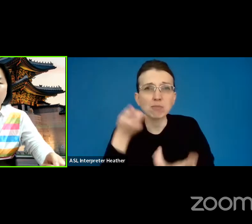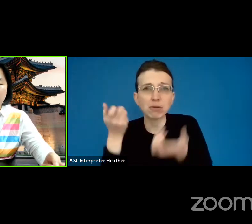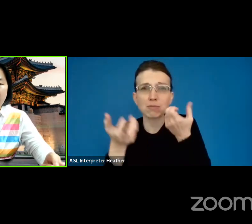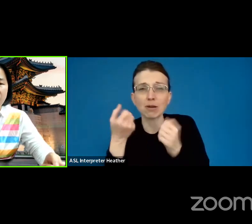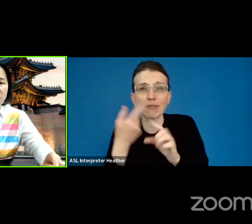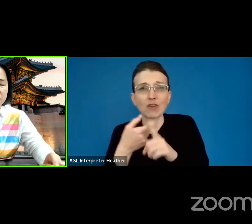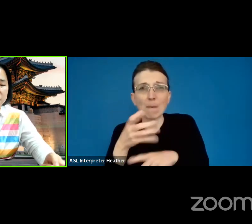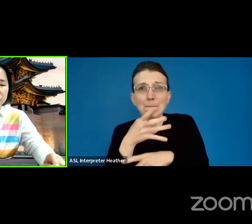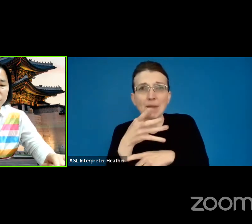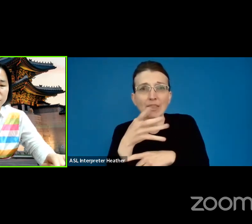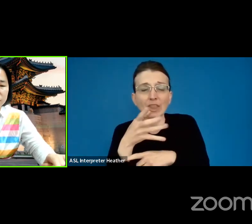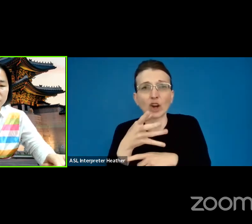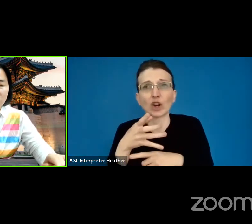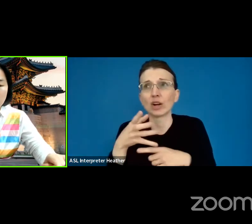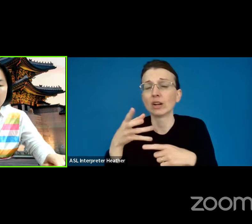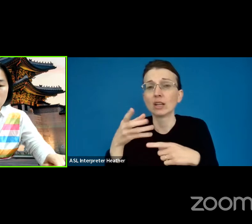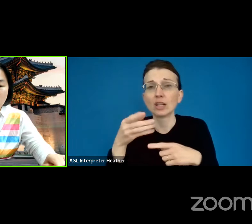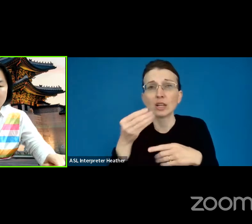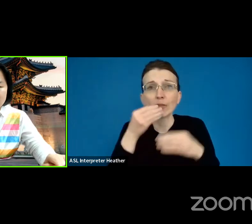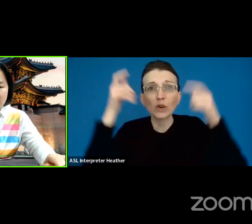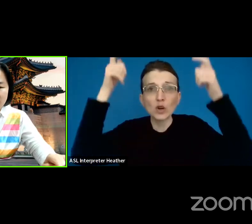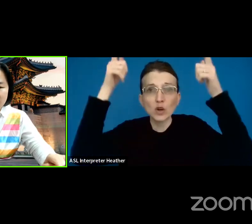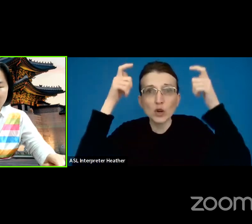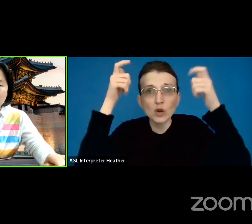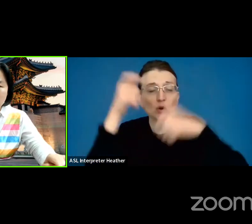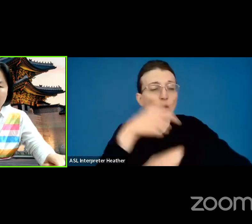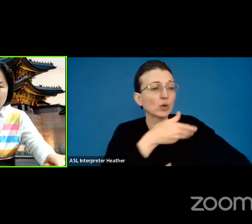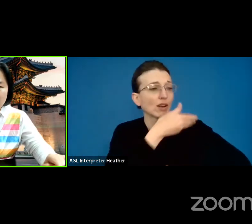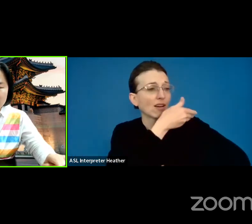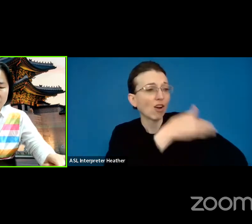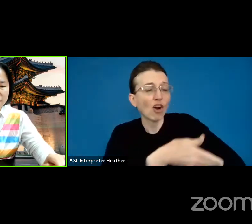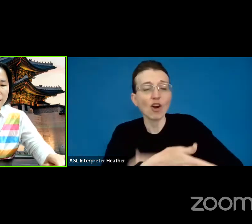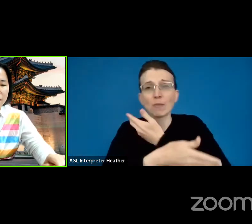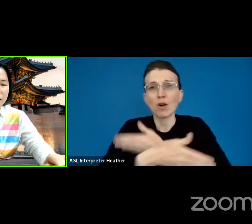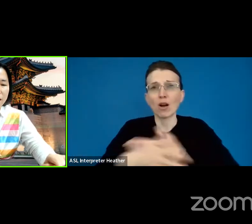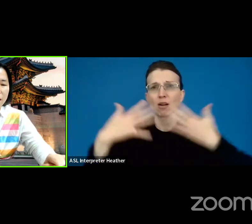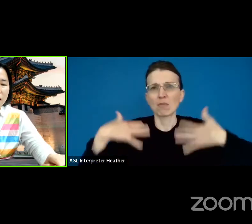poor mother had, a big rice cake and her body.